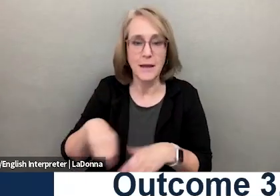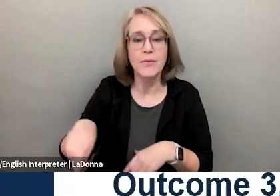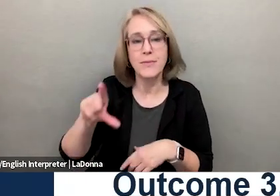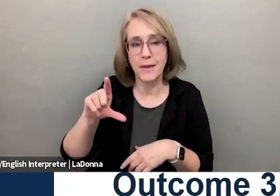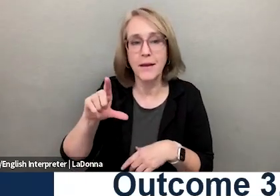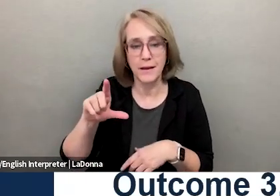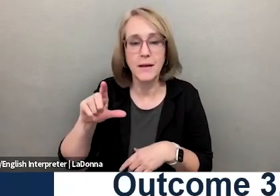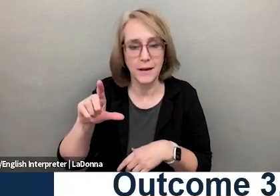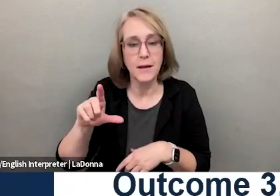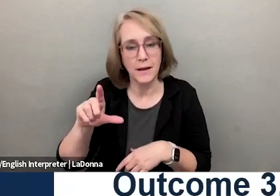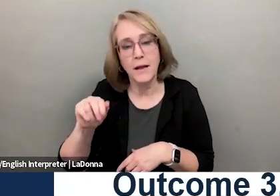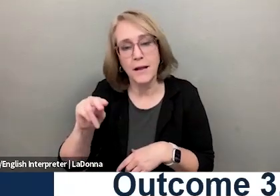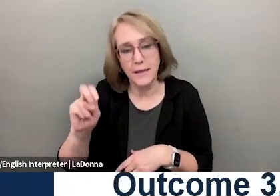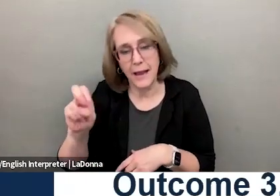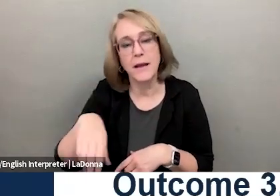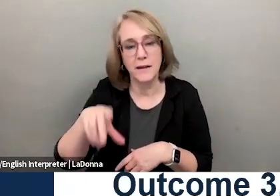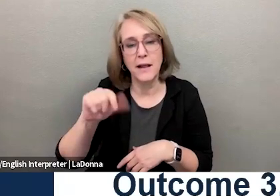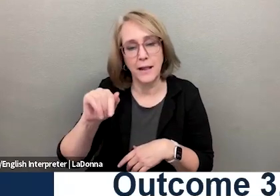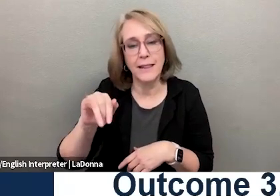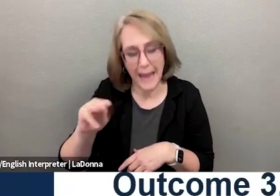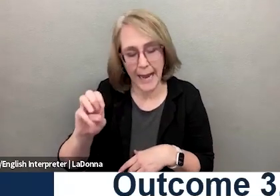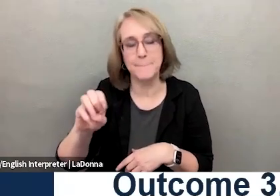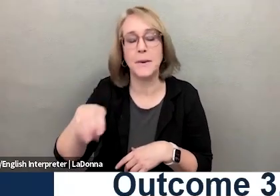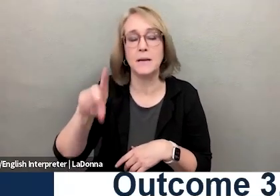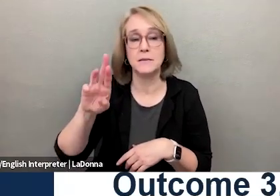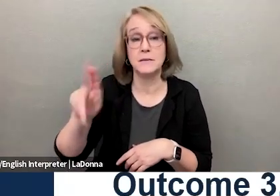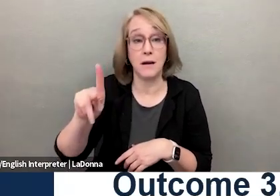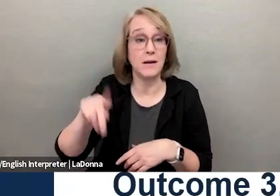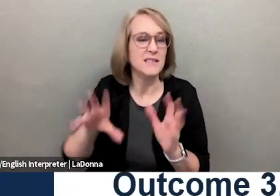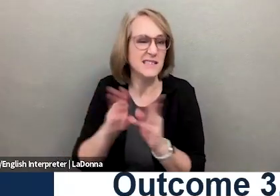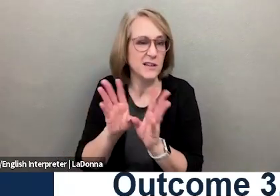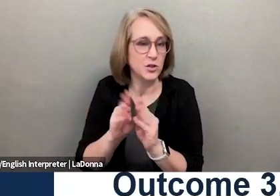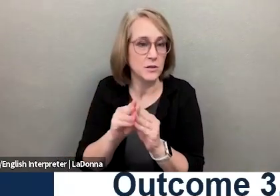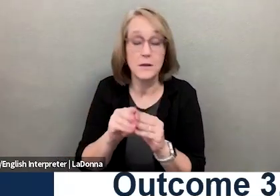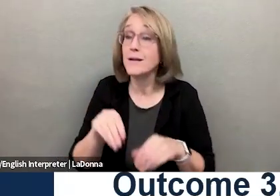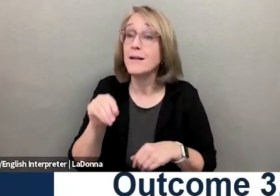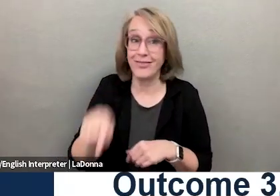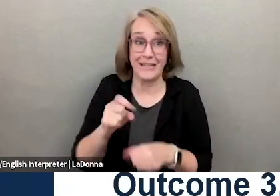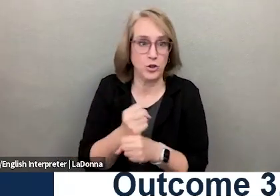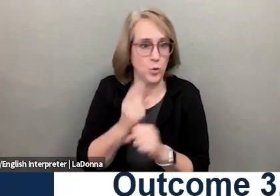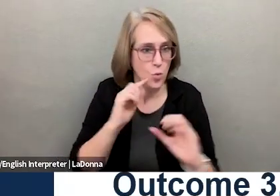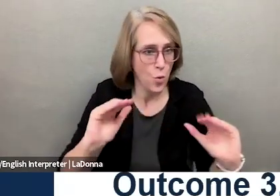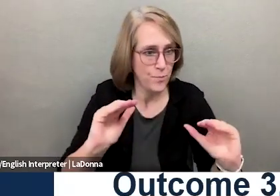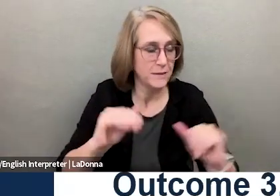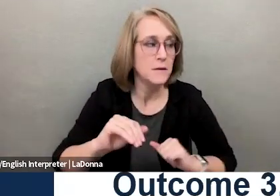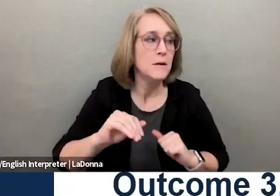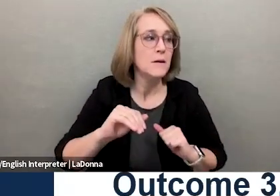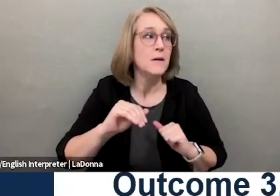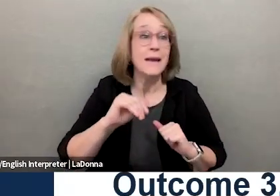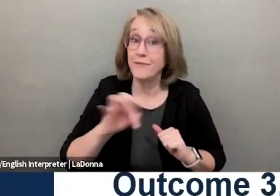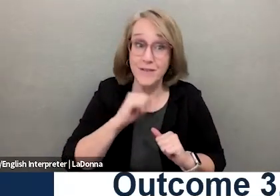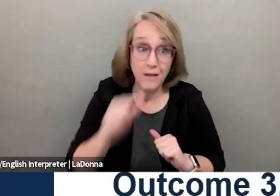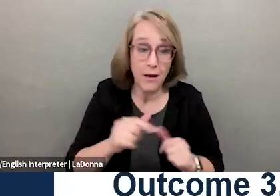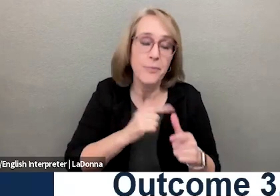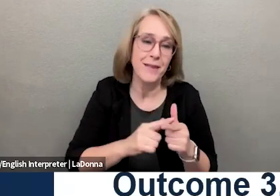session this year. But if not, we're going to be beginning our advocacy efforts all over again with the next Congress, and we'll need